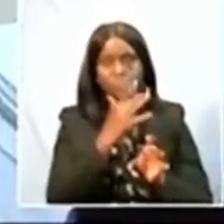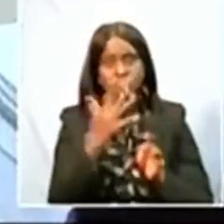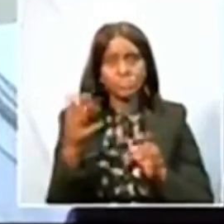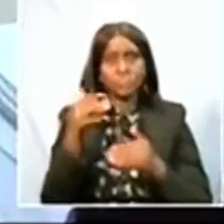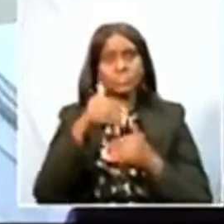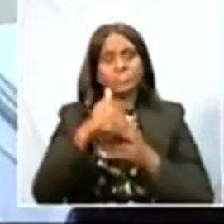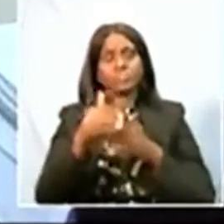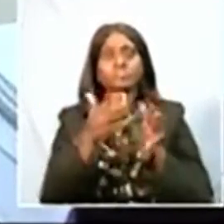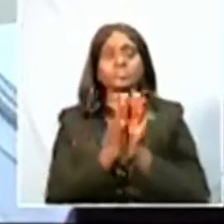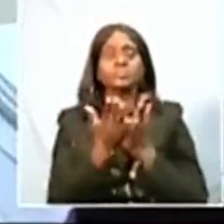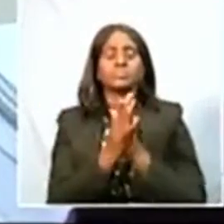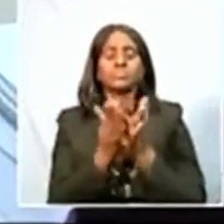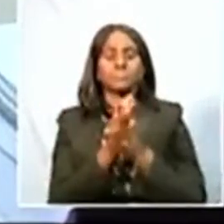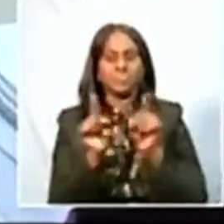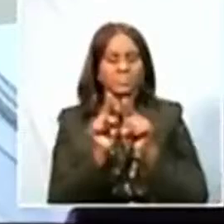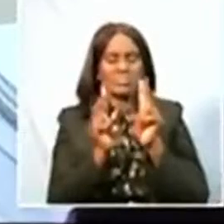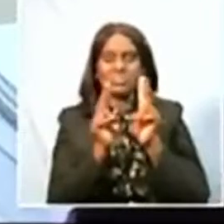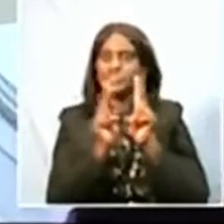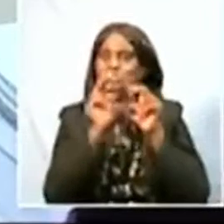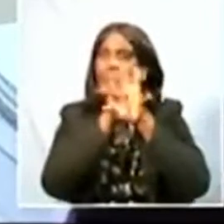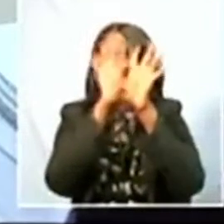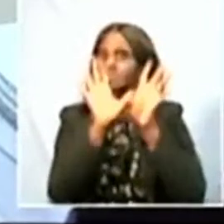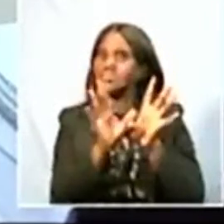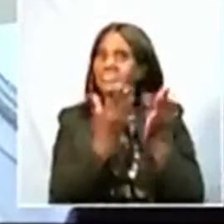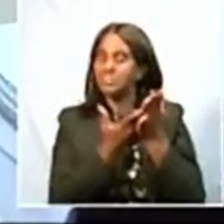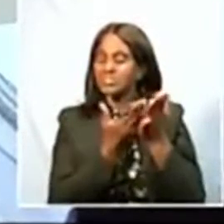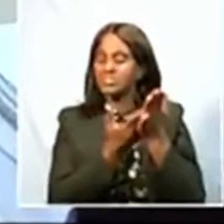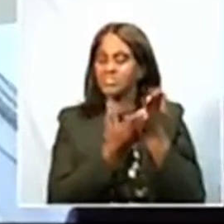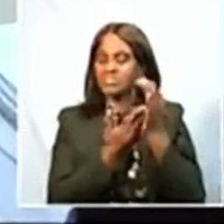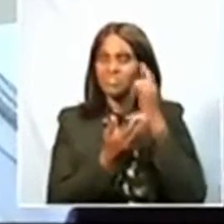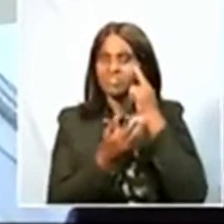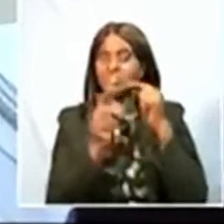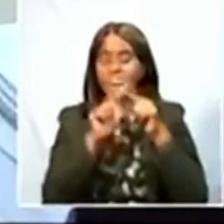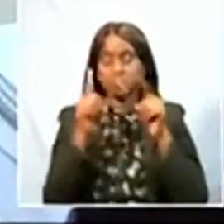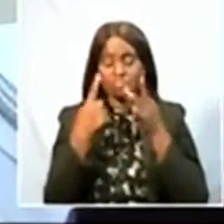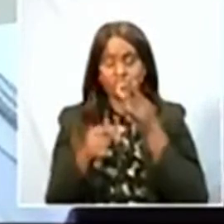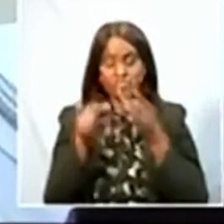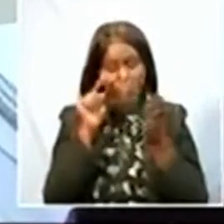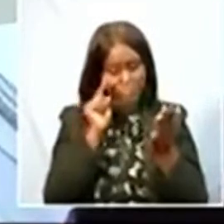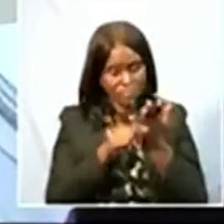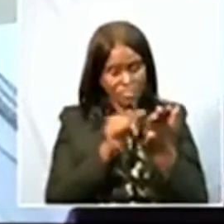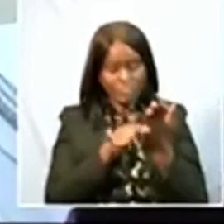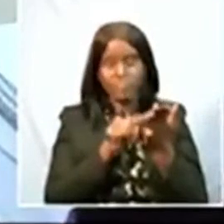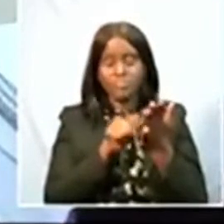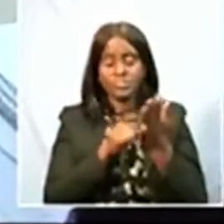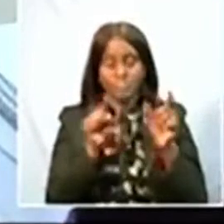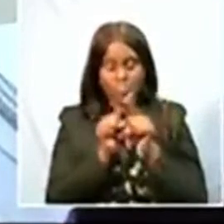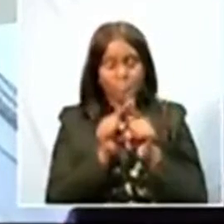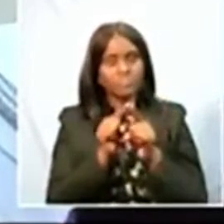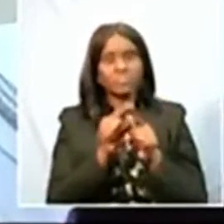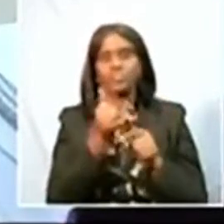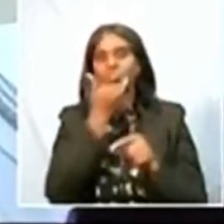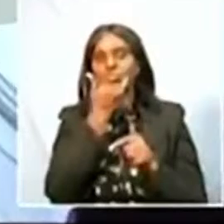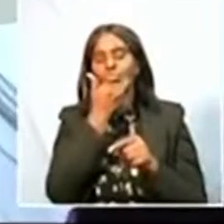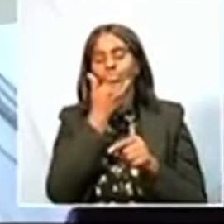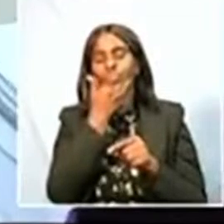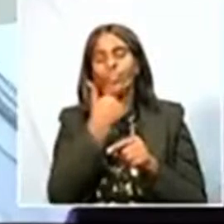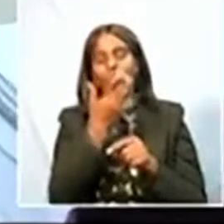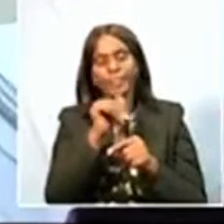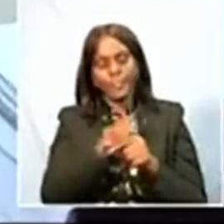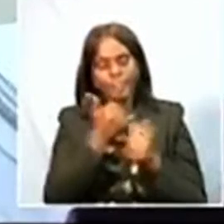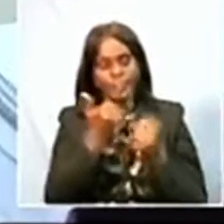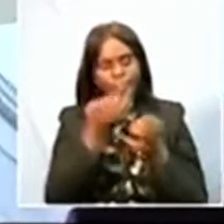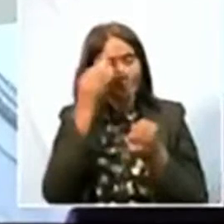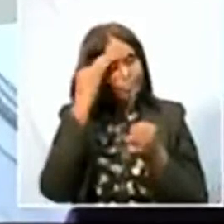register. Very clear. But this one is deliberate. We want